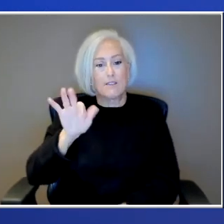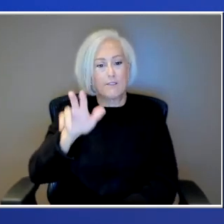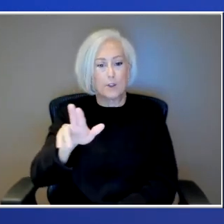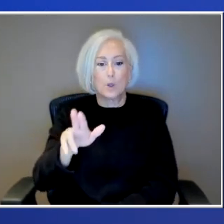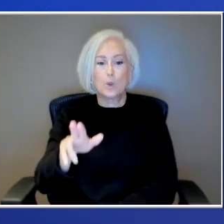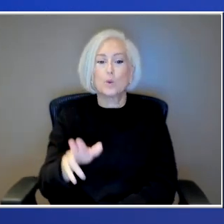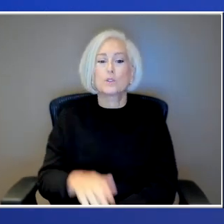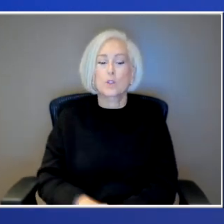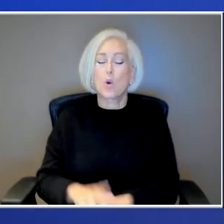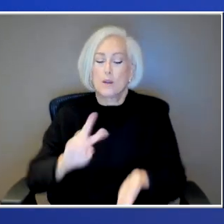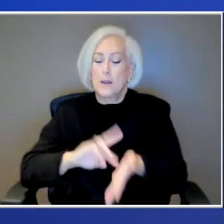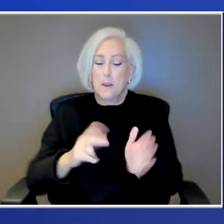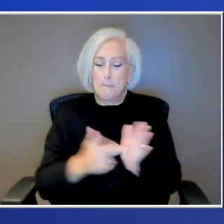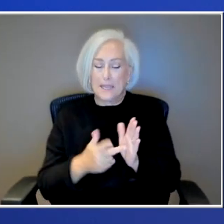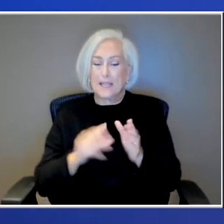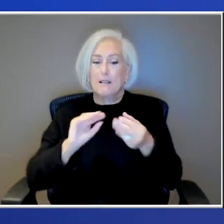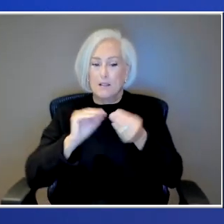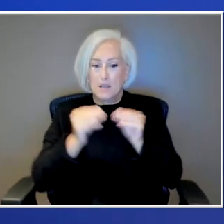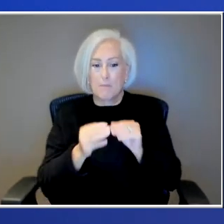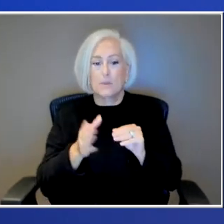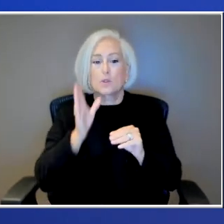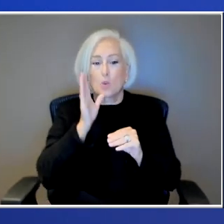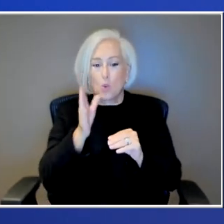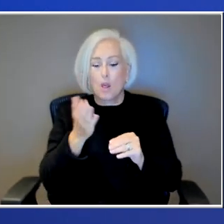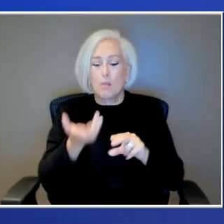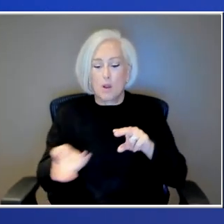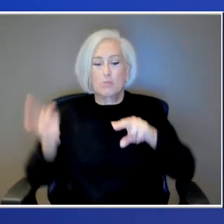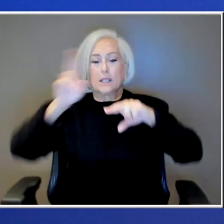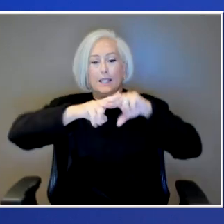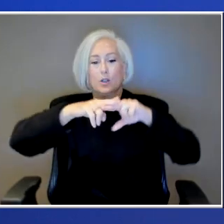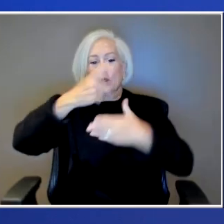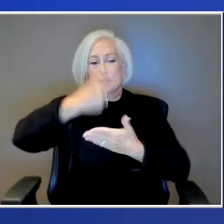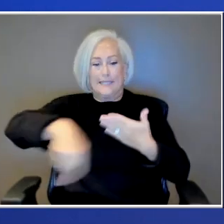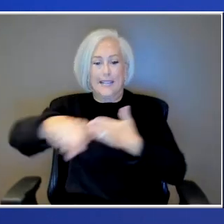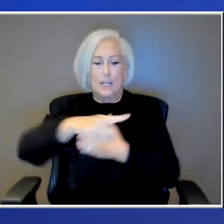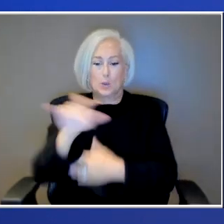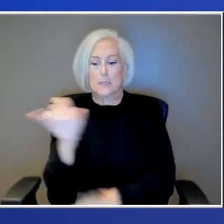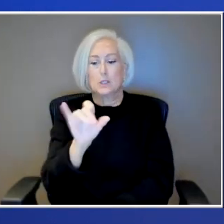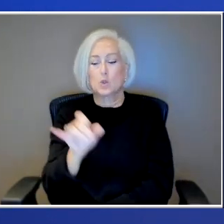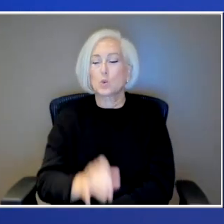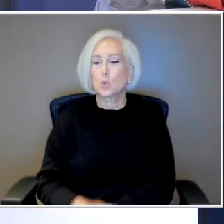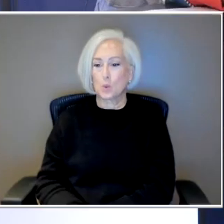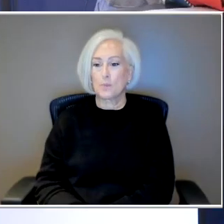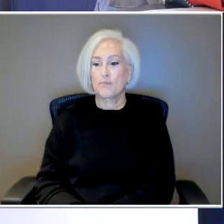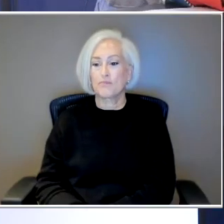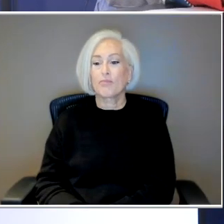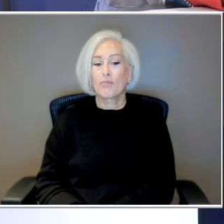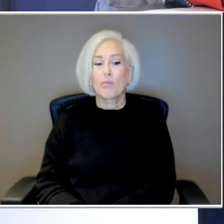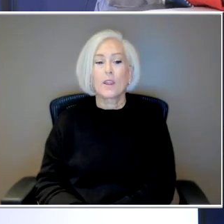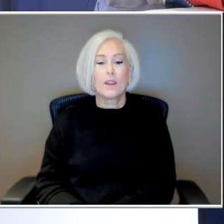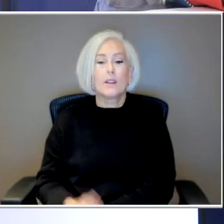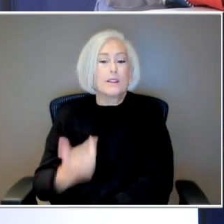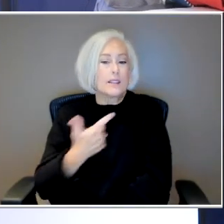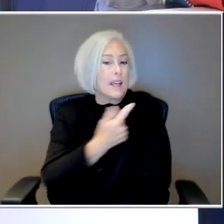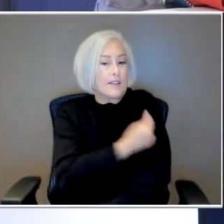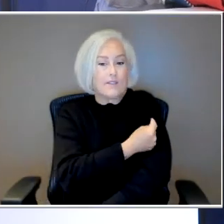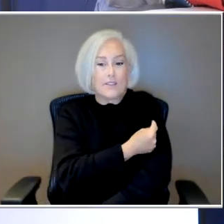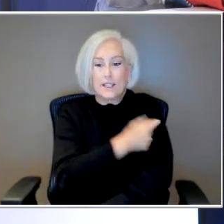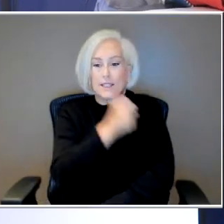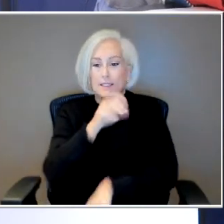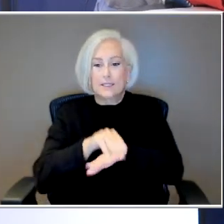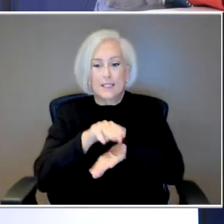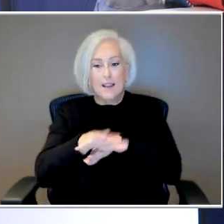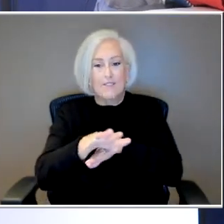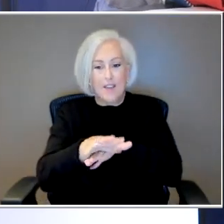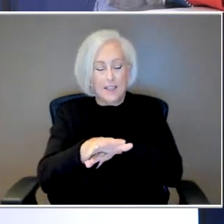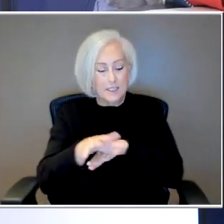numbers will probably be higher next week as well. And we know the influenza vaccine doesn't have the effectiveness this year. I mean, still get it, but it's